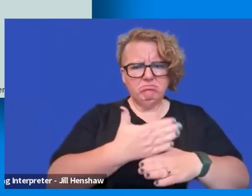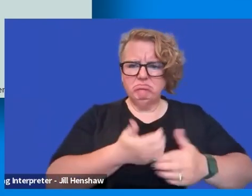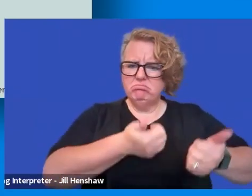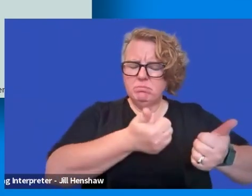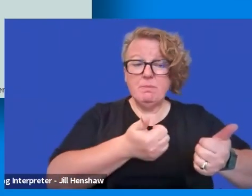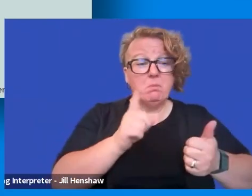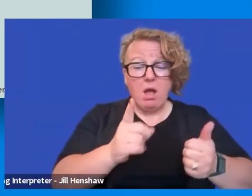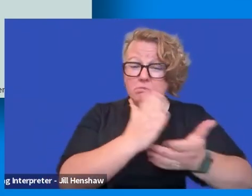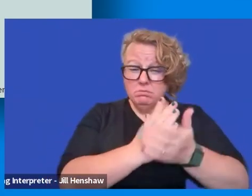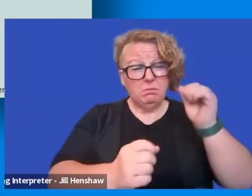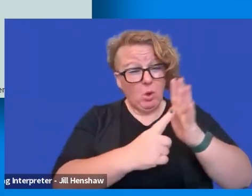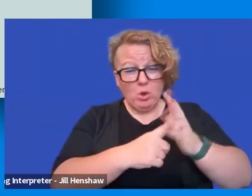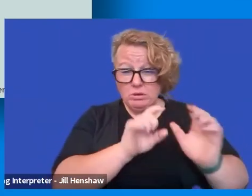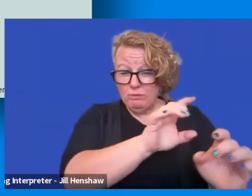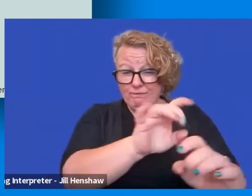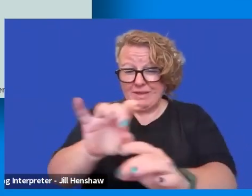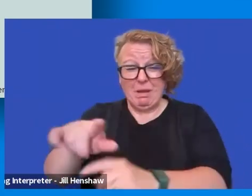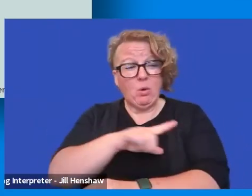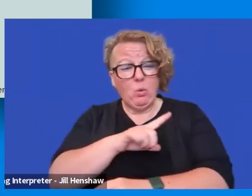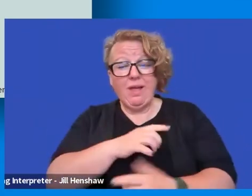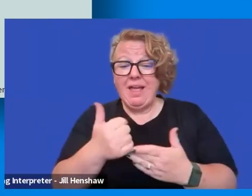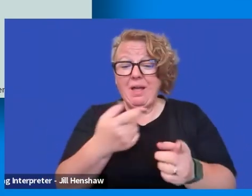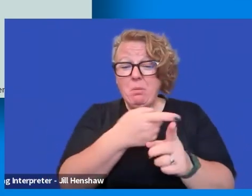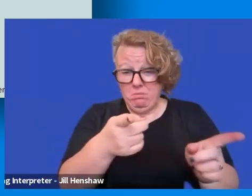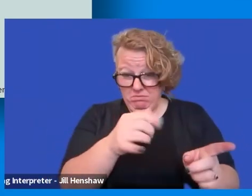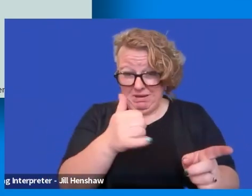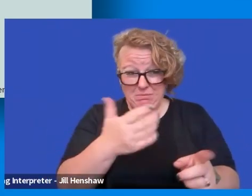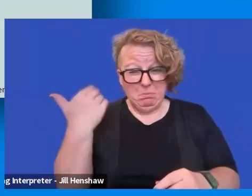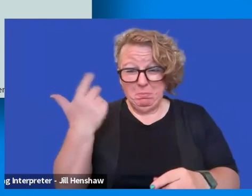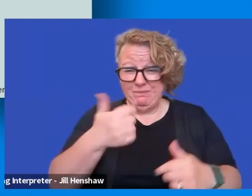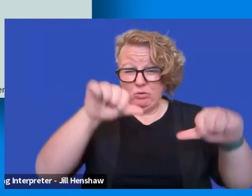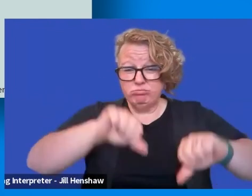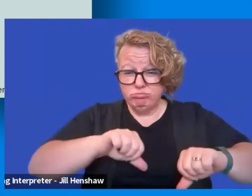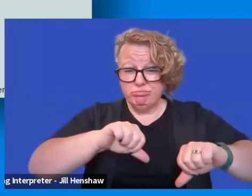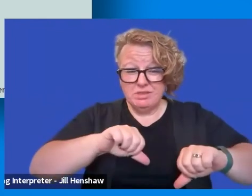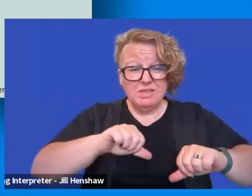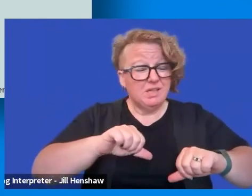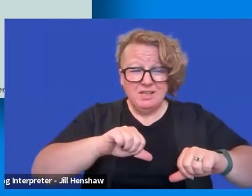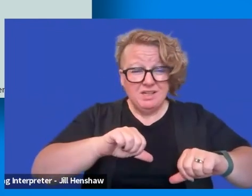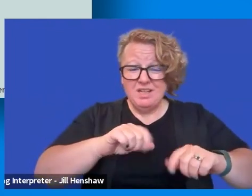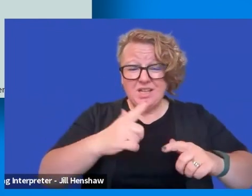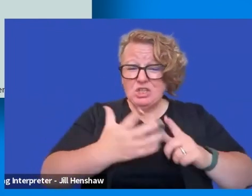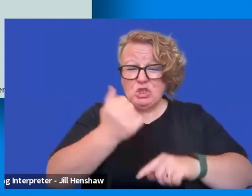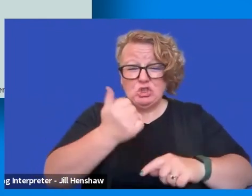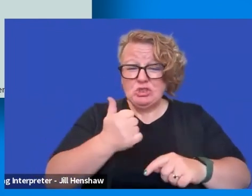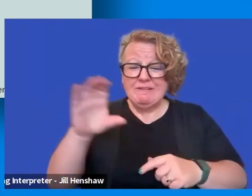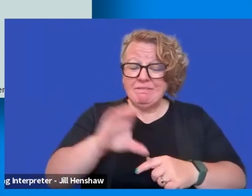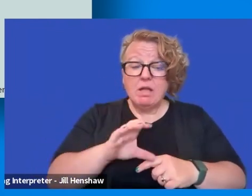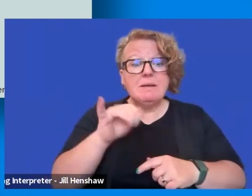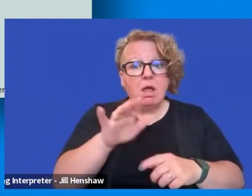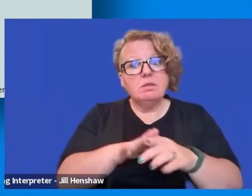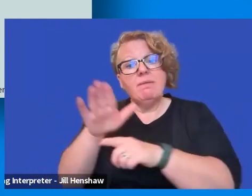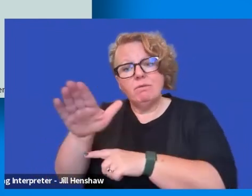sheer importance of that feedback in order to help someone who's had an unsuccessful application work towards a more successful application in the